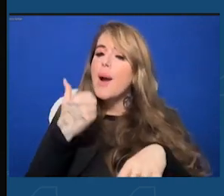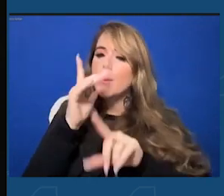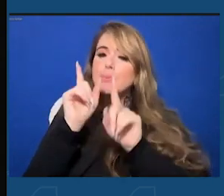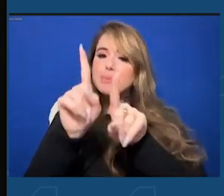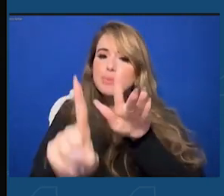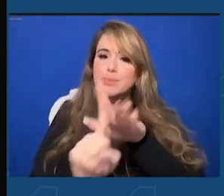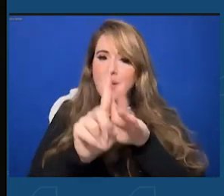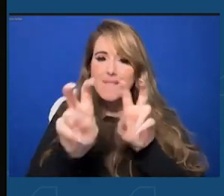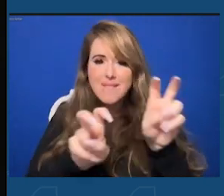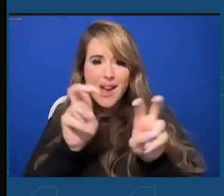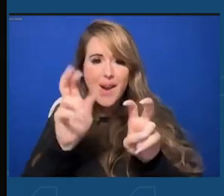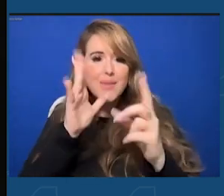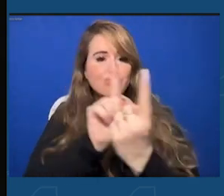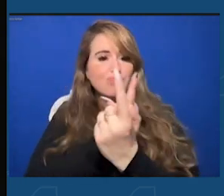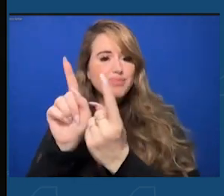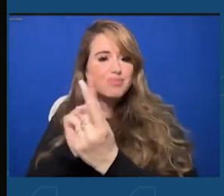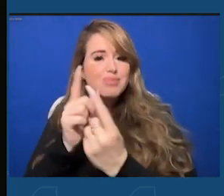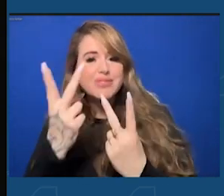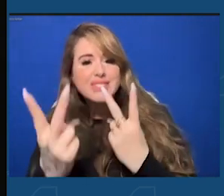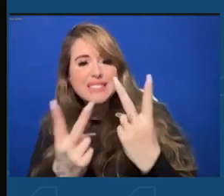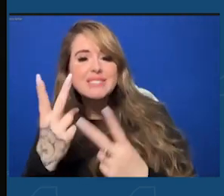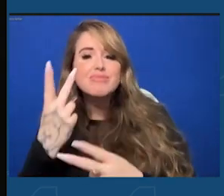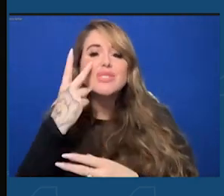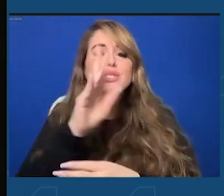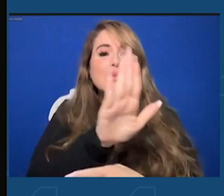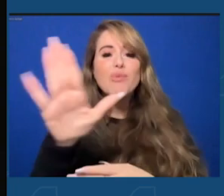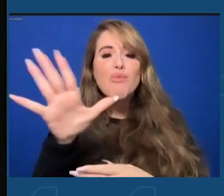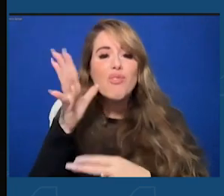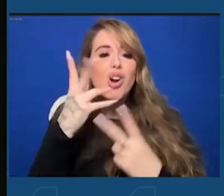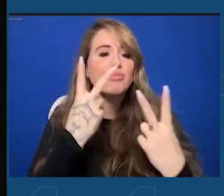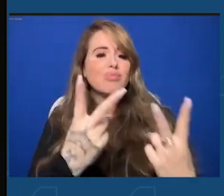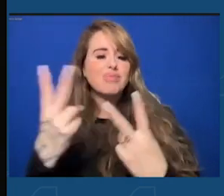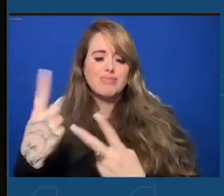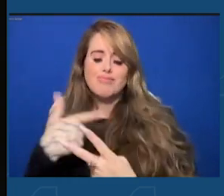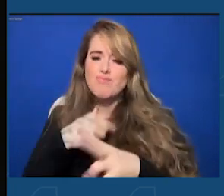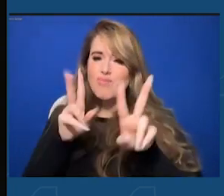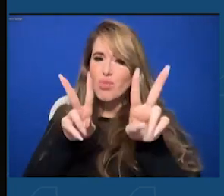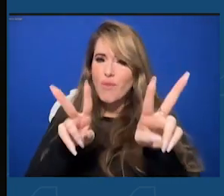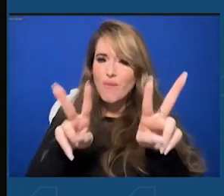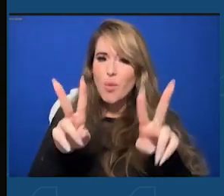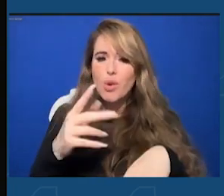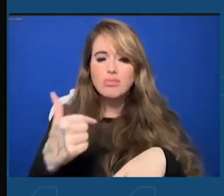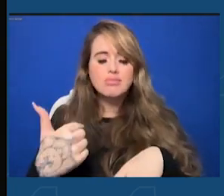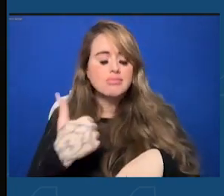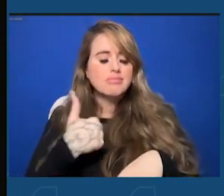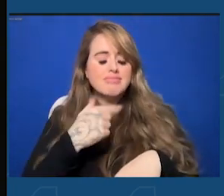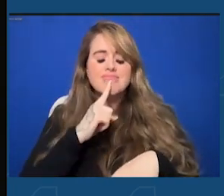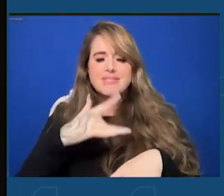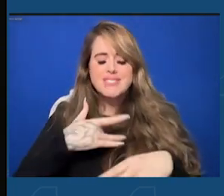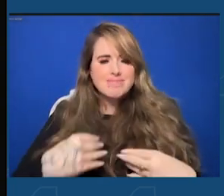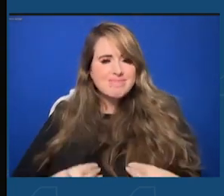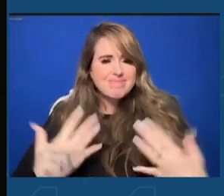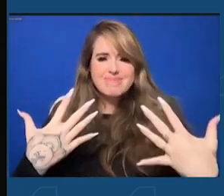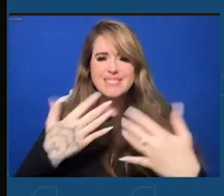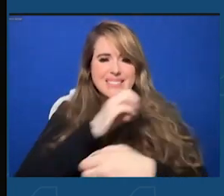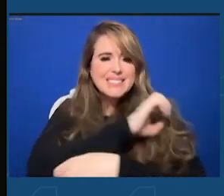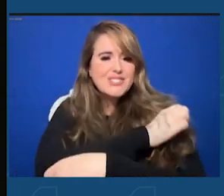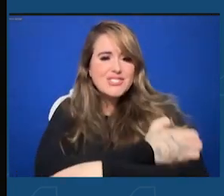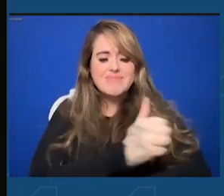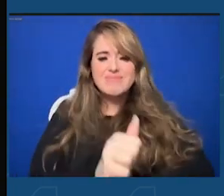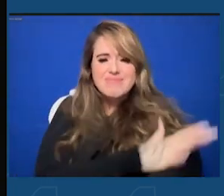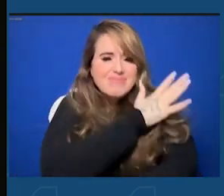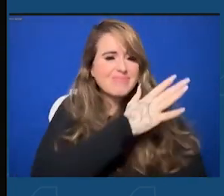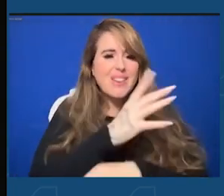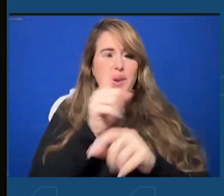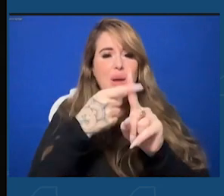come visit, I'll visit your farms. I look forward to it because I draw so much energy from the hope